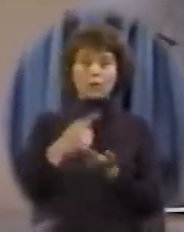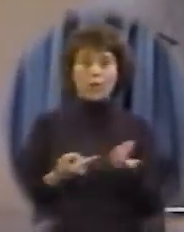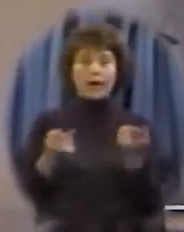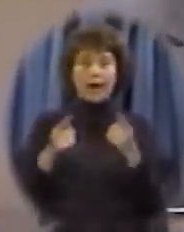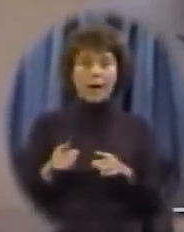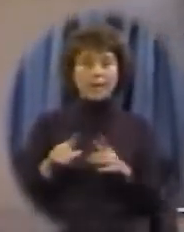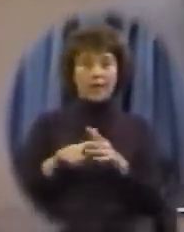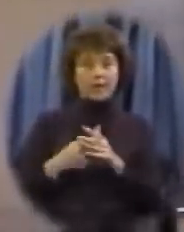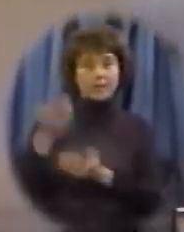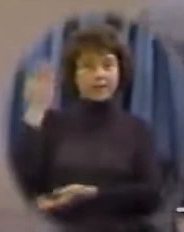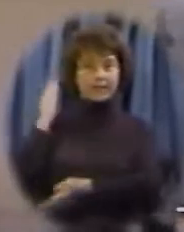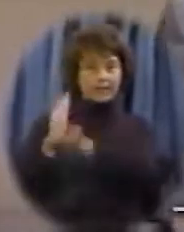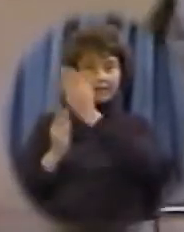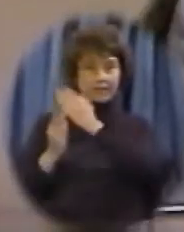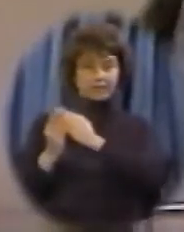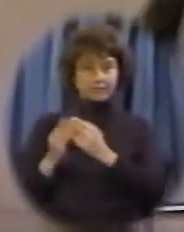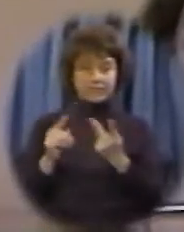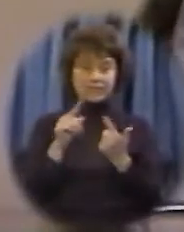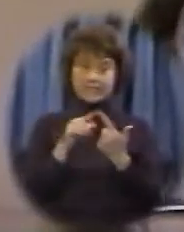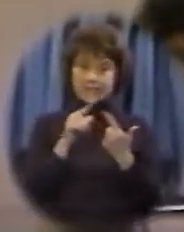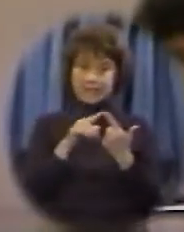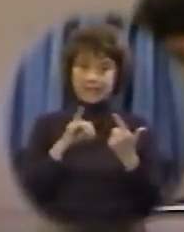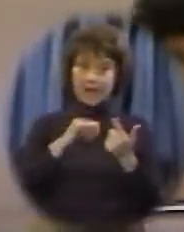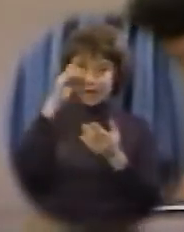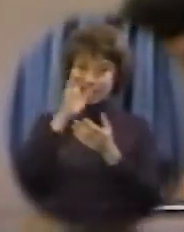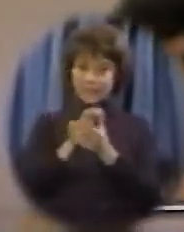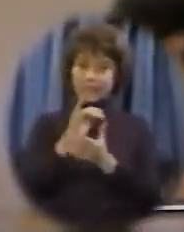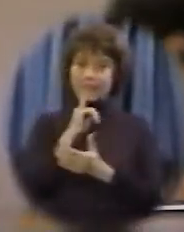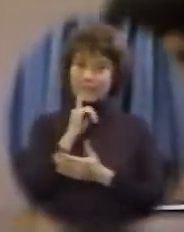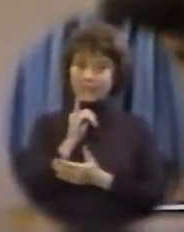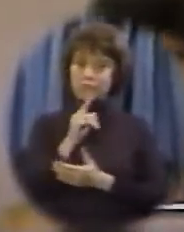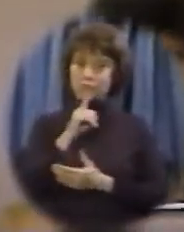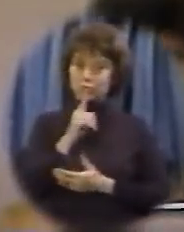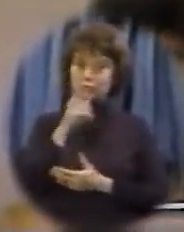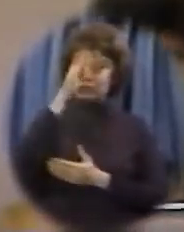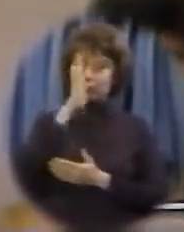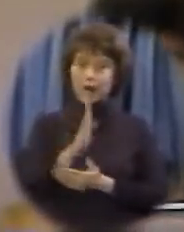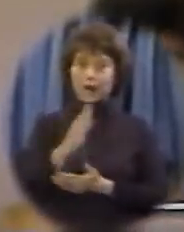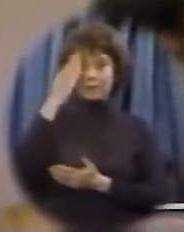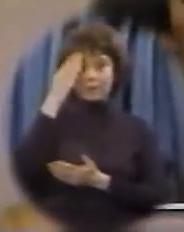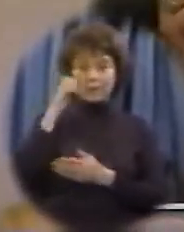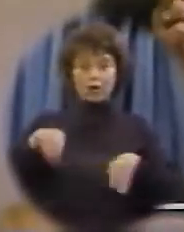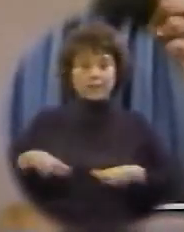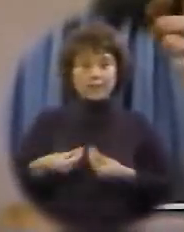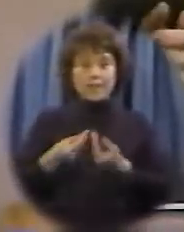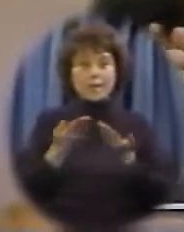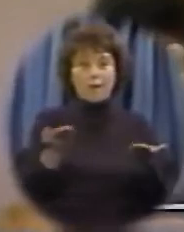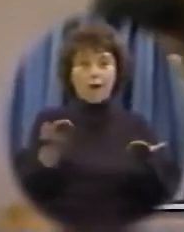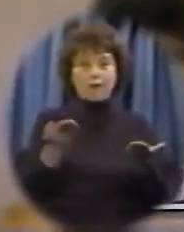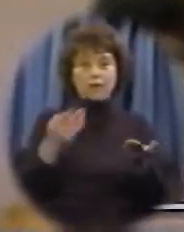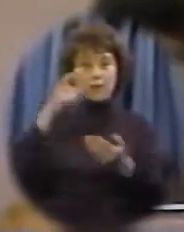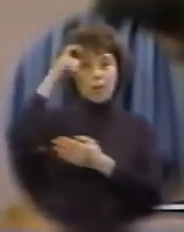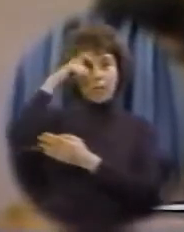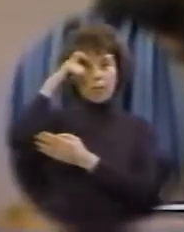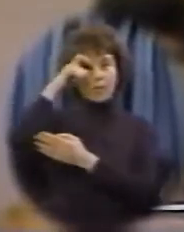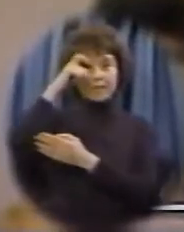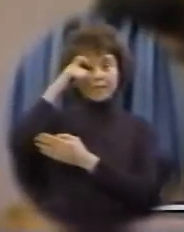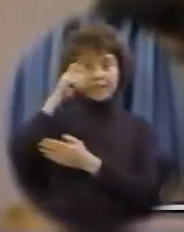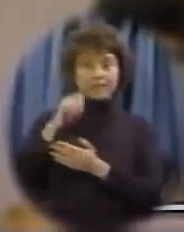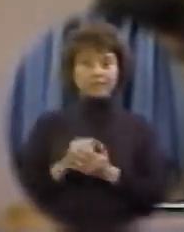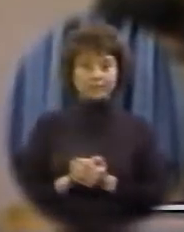I believe that there is a God because of imparted wisdom. Because of imparted wisdom. You don't call it imparted wisdom. You call